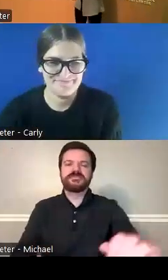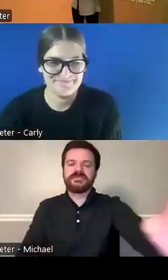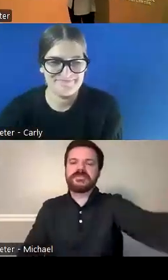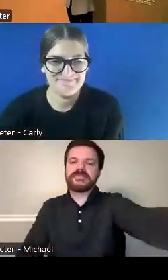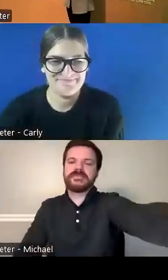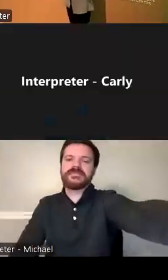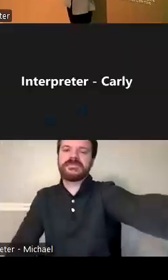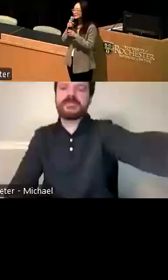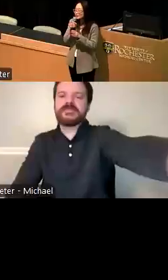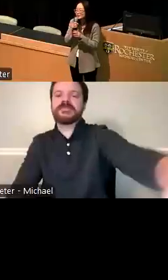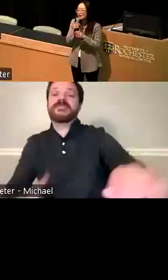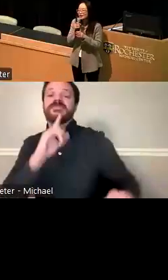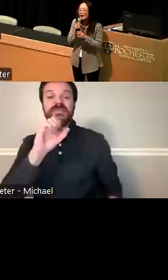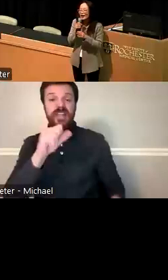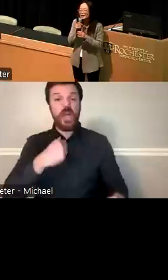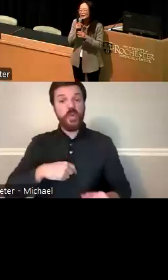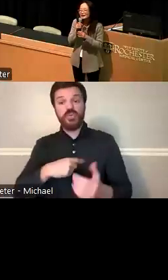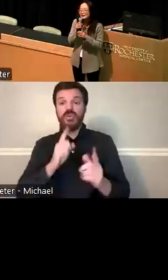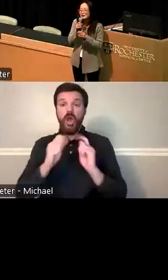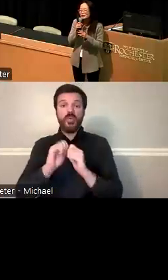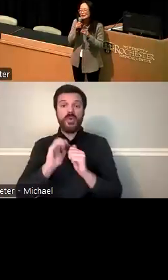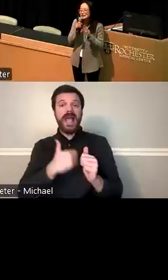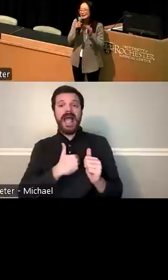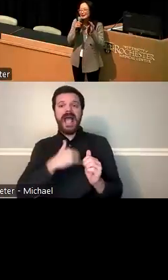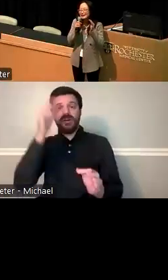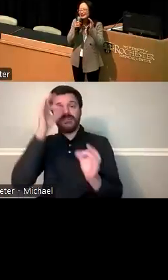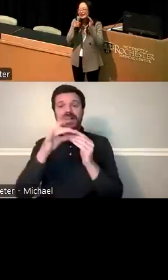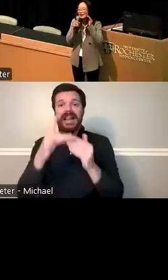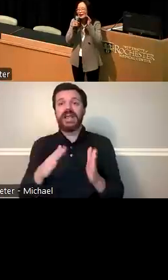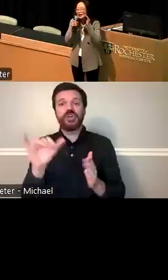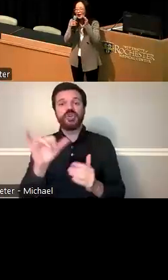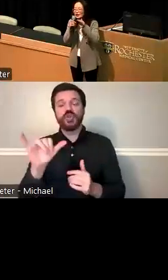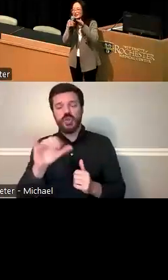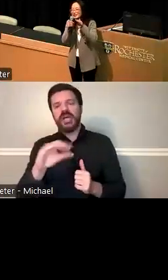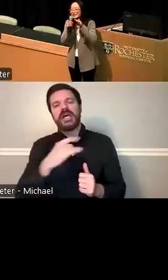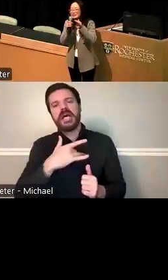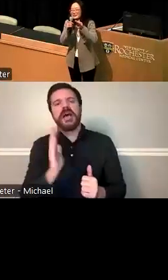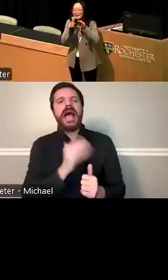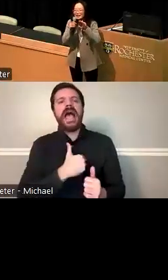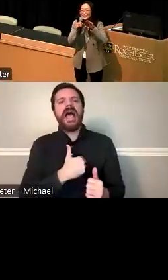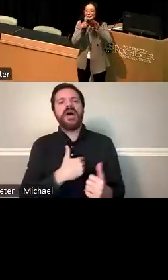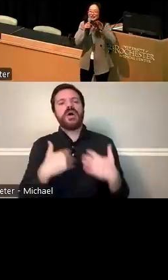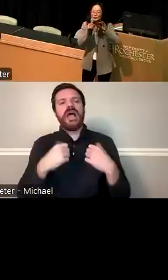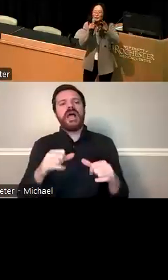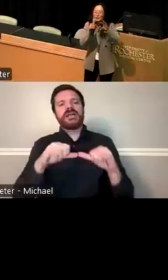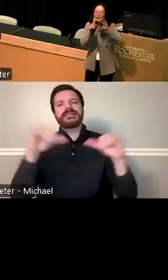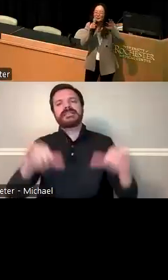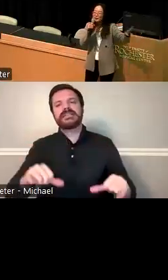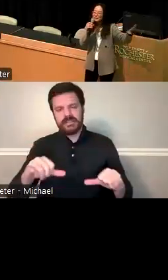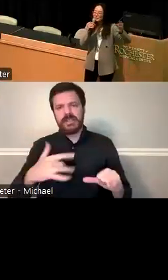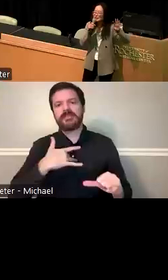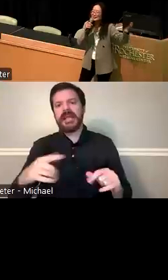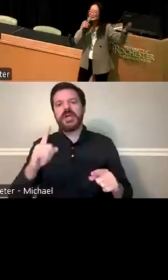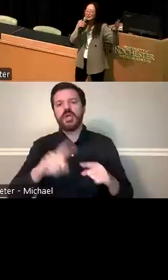we talk to our faith leaders too, and I think it's usually in our health systems that tend to